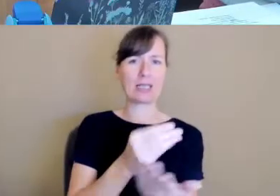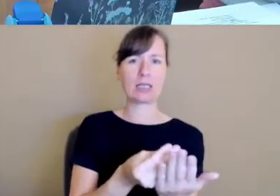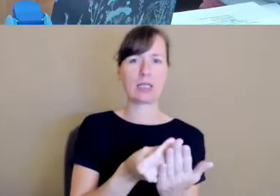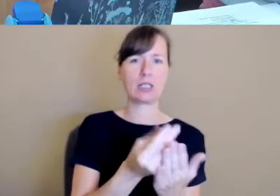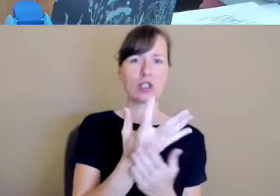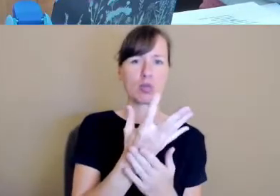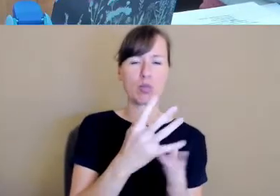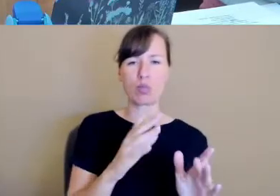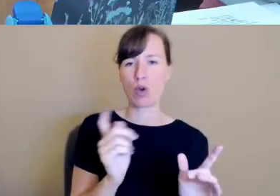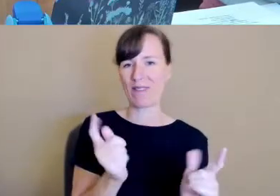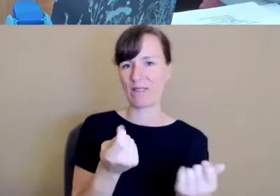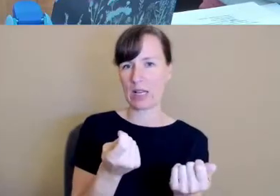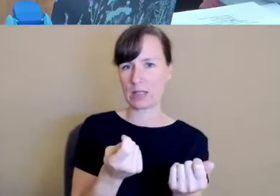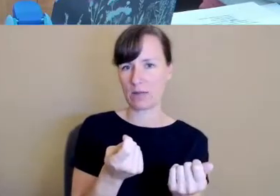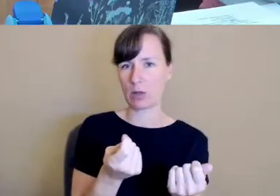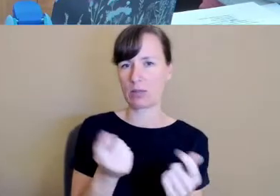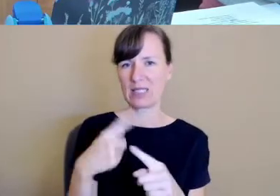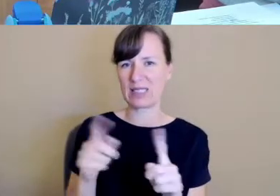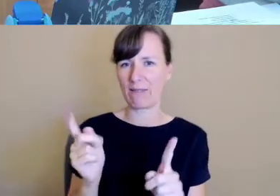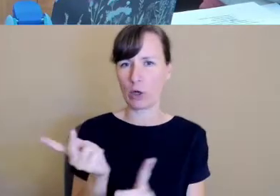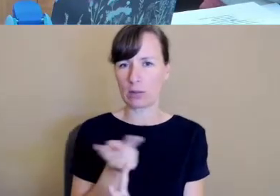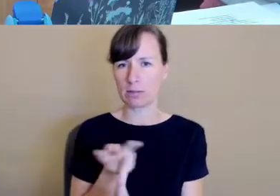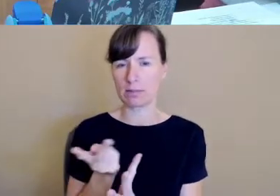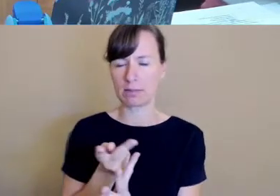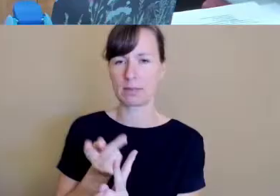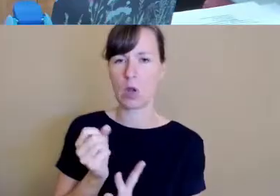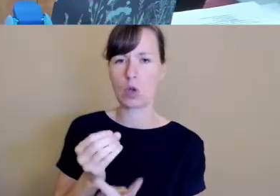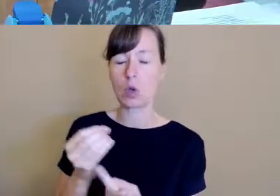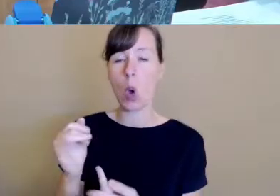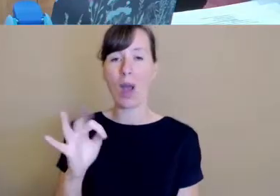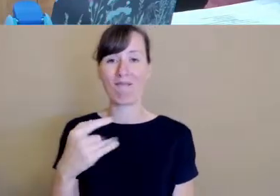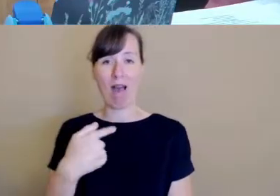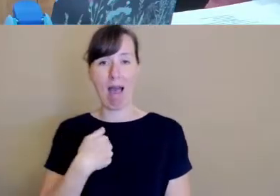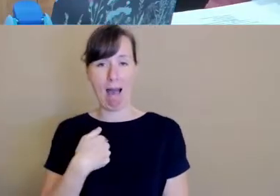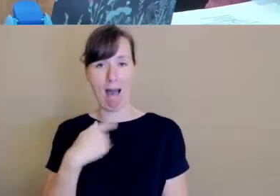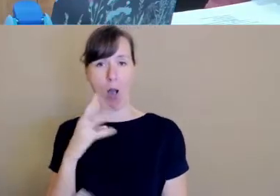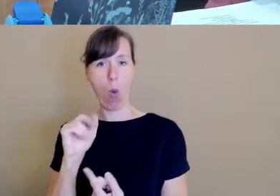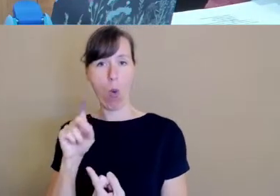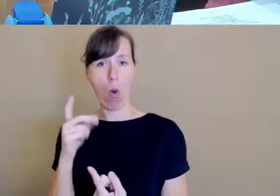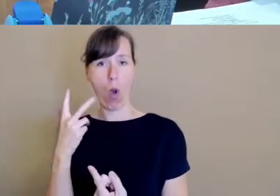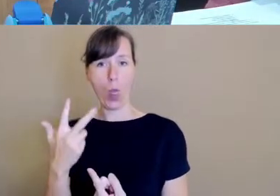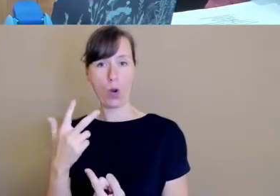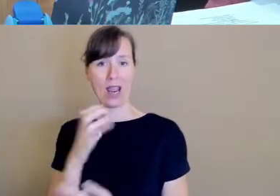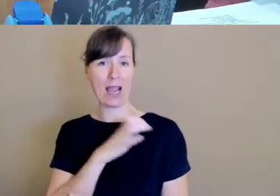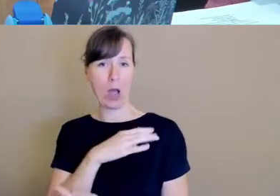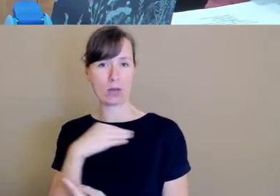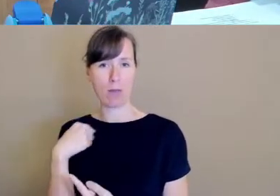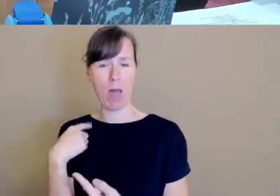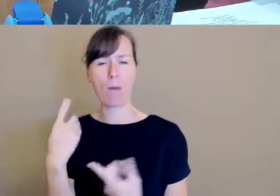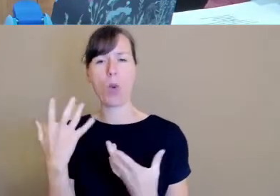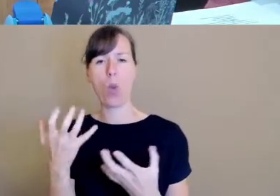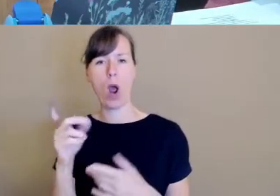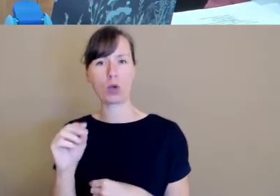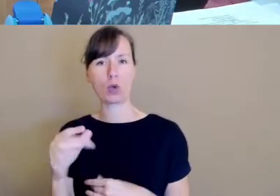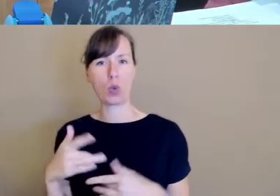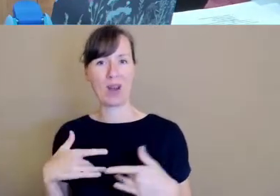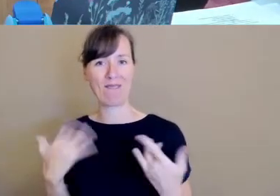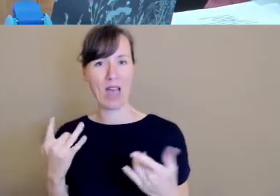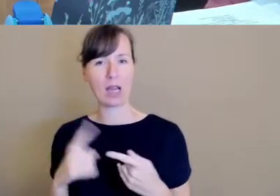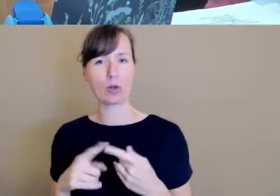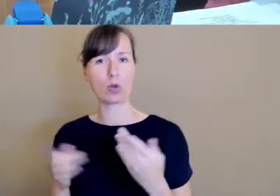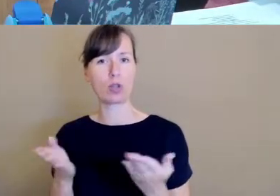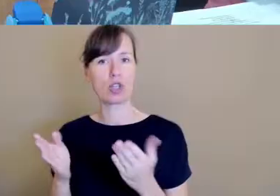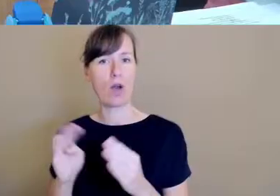I, as Ward 3 council member, want to do an event to serve the community, and